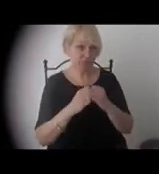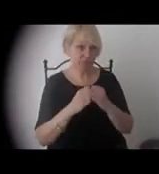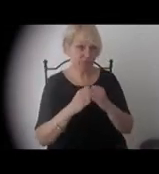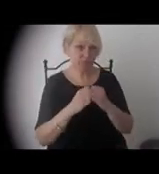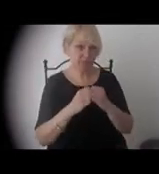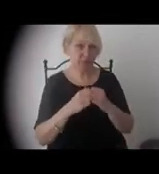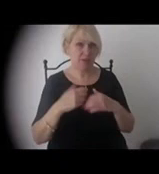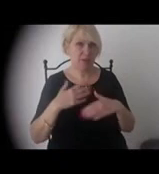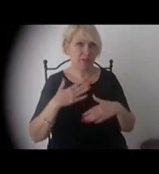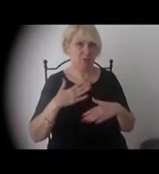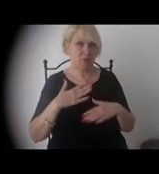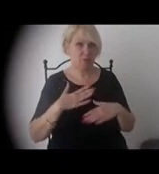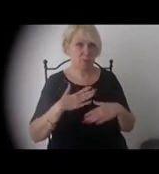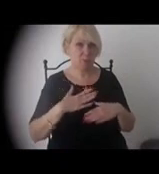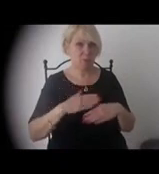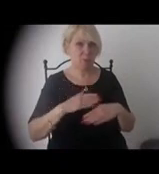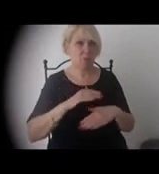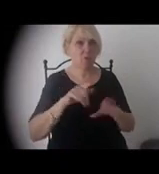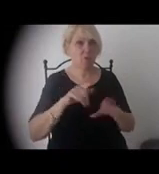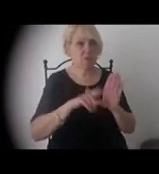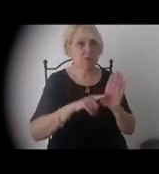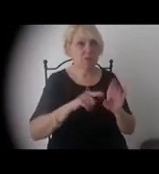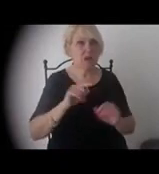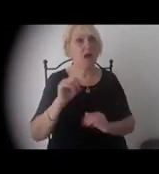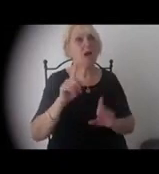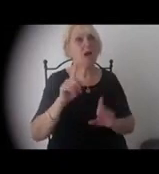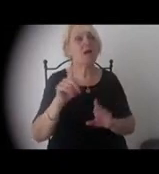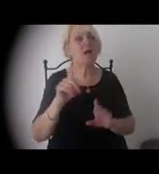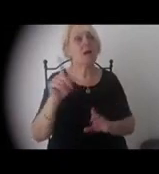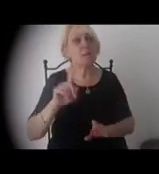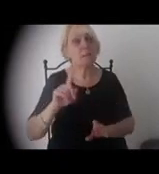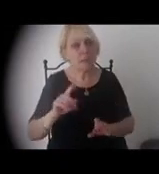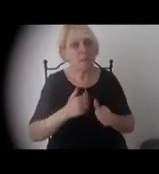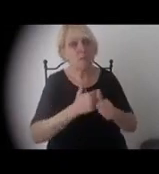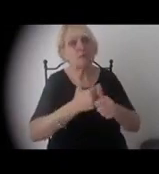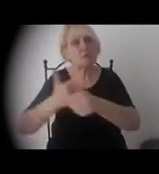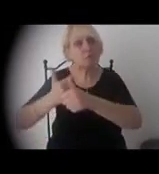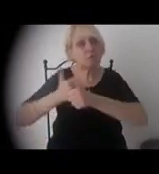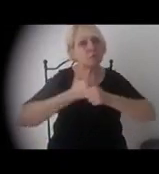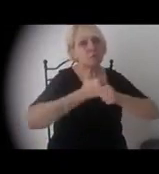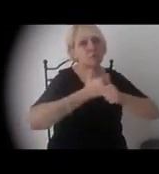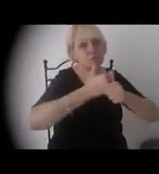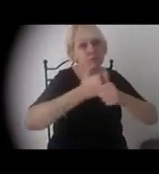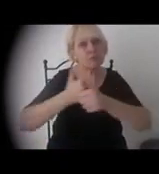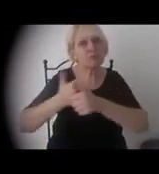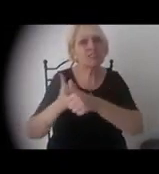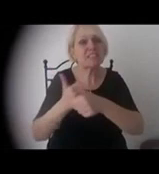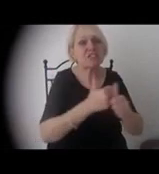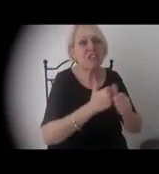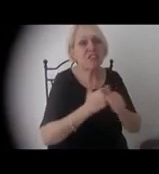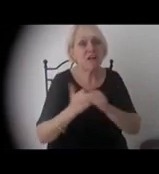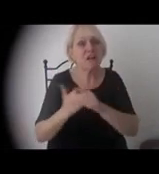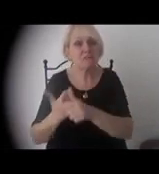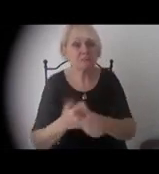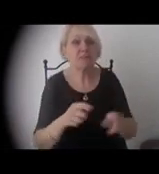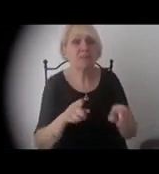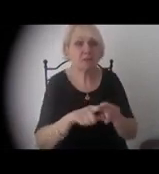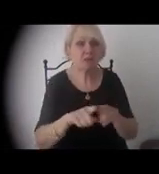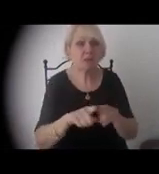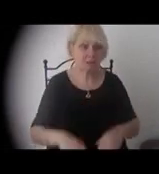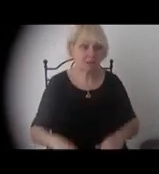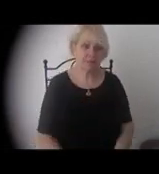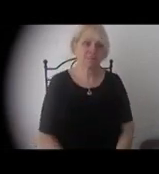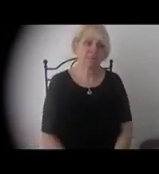young people have those conversations and be good, supportive friends and so on. But at the